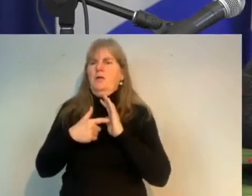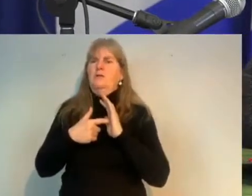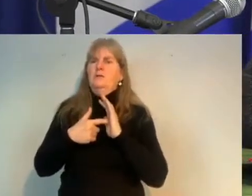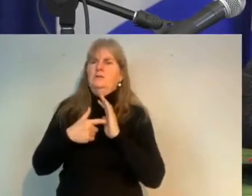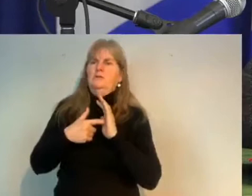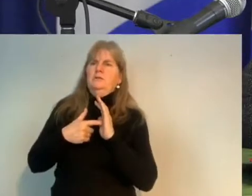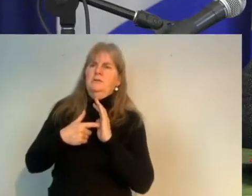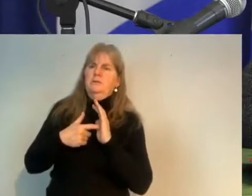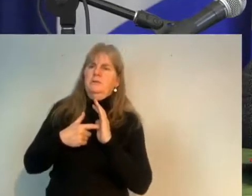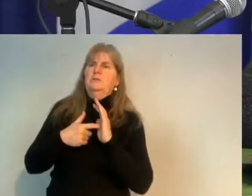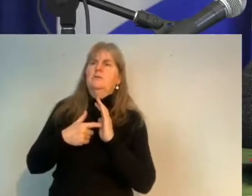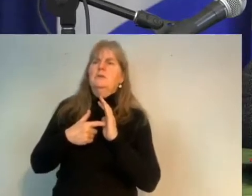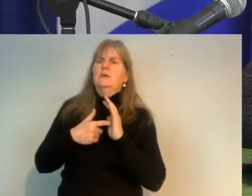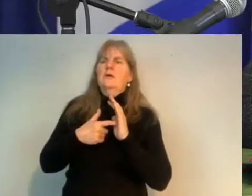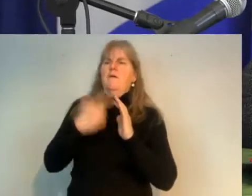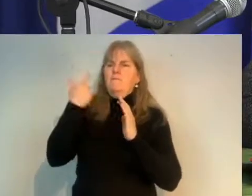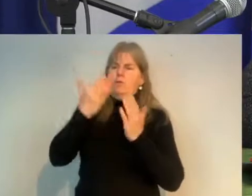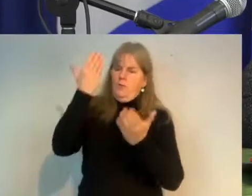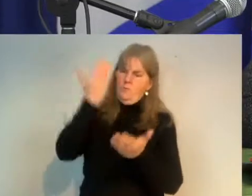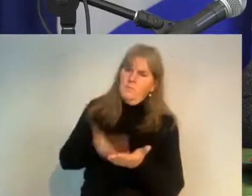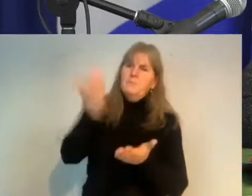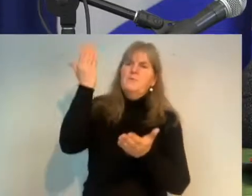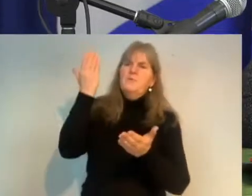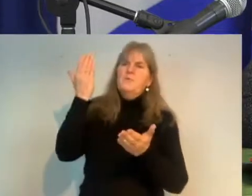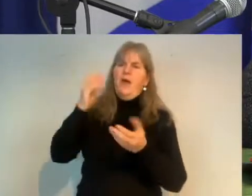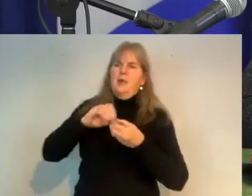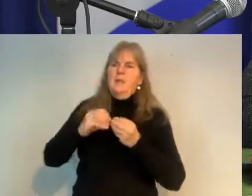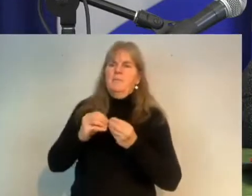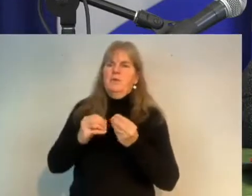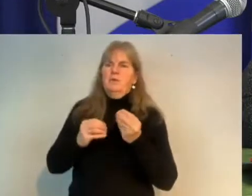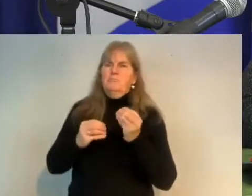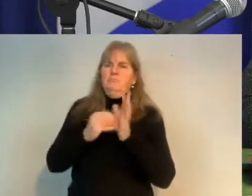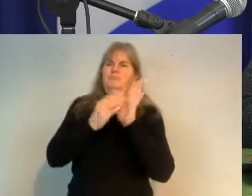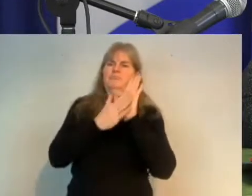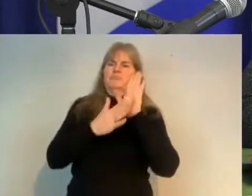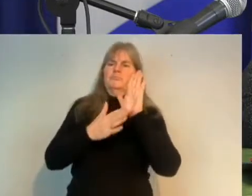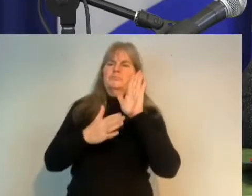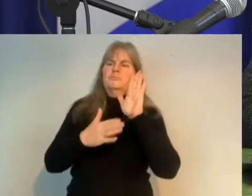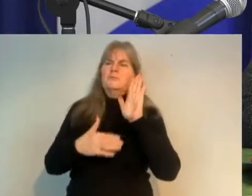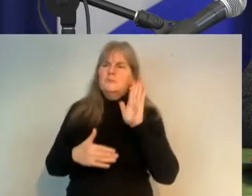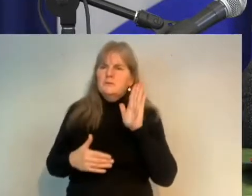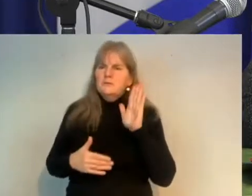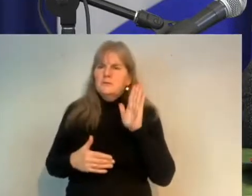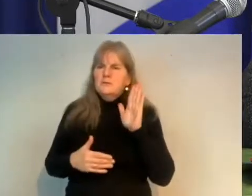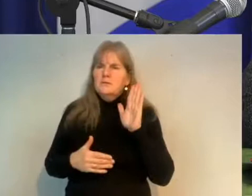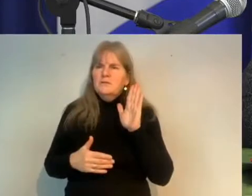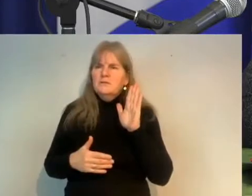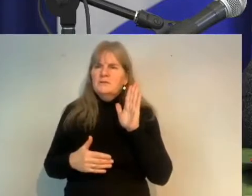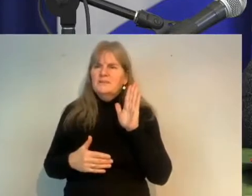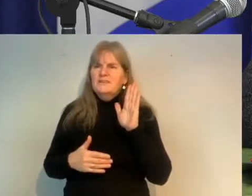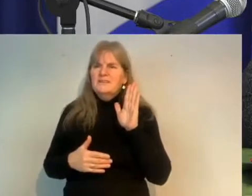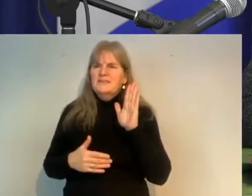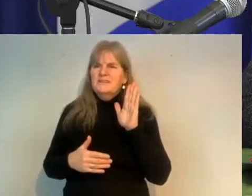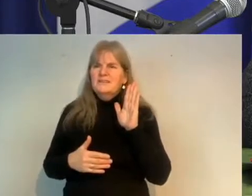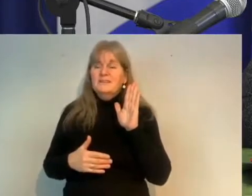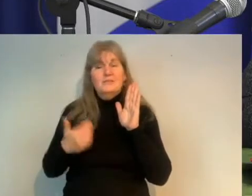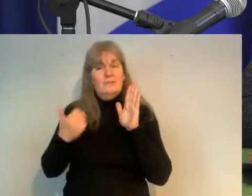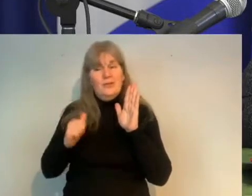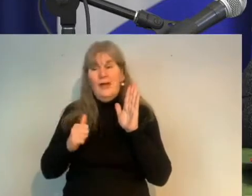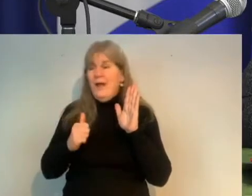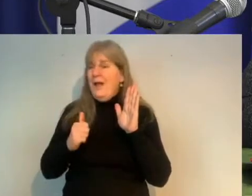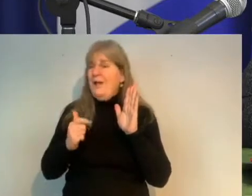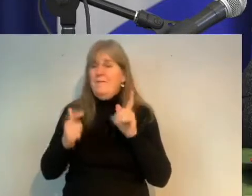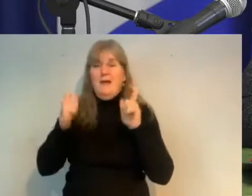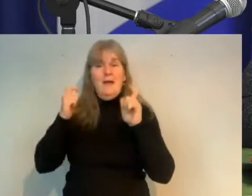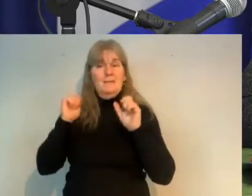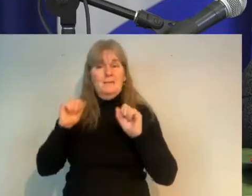verified, checked, confirmed, and it takes, we're working quickly, but it still takes a bit to